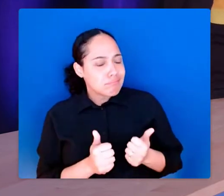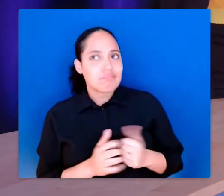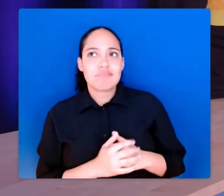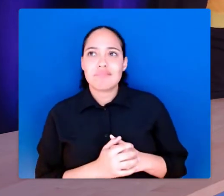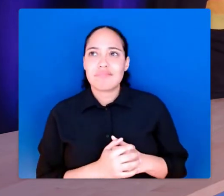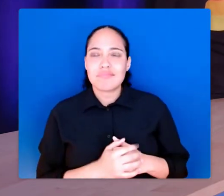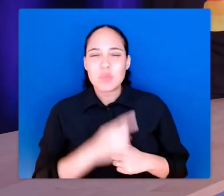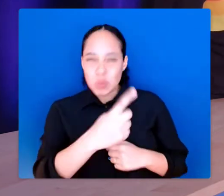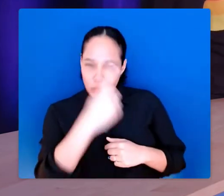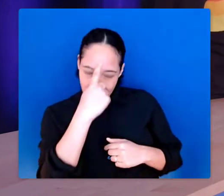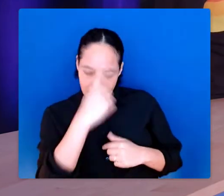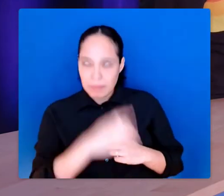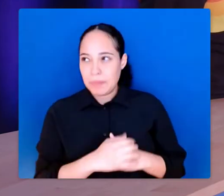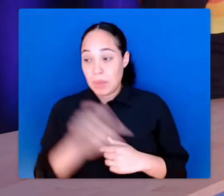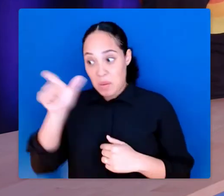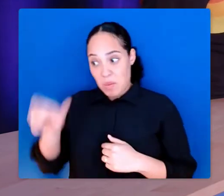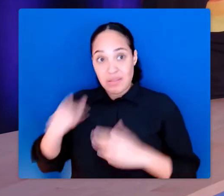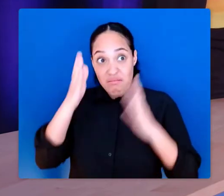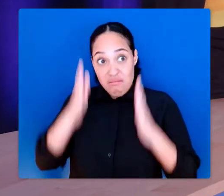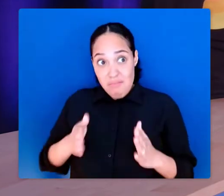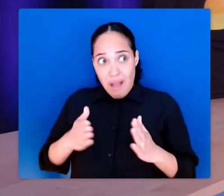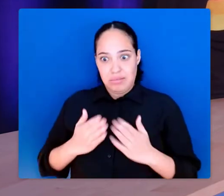job. How do you do that?